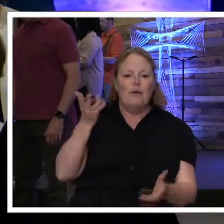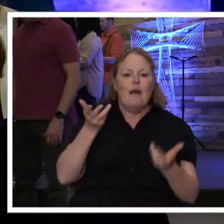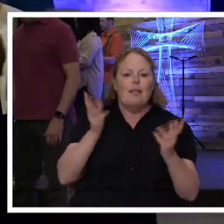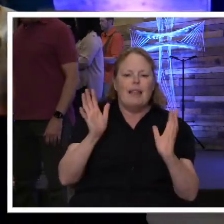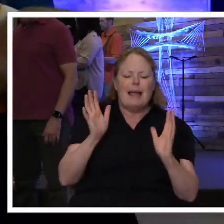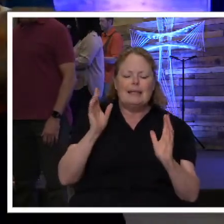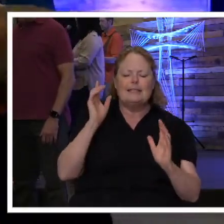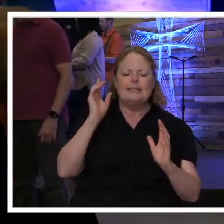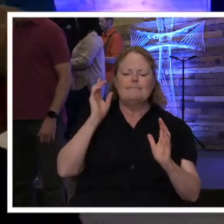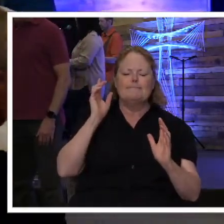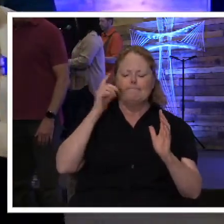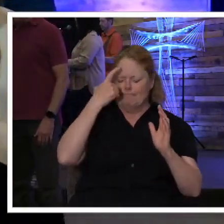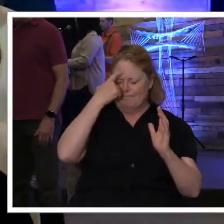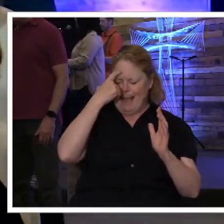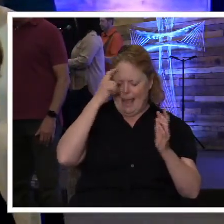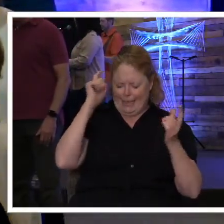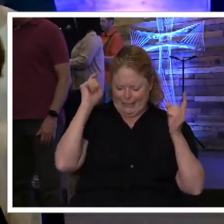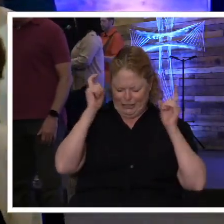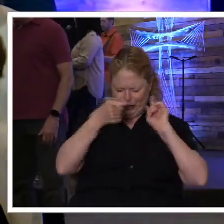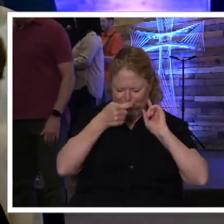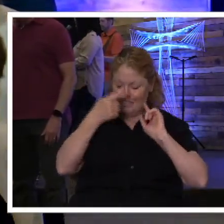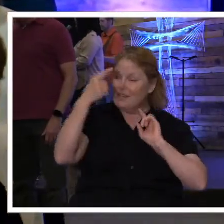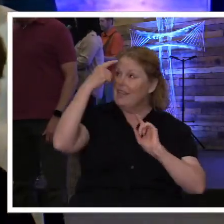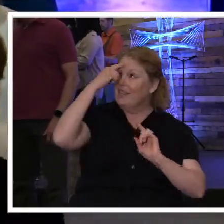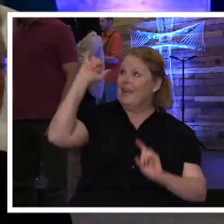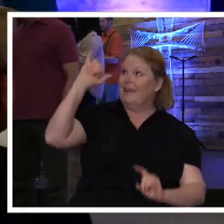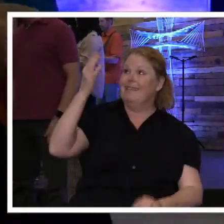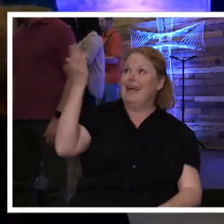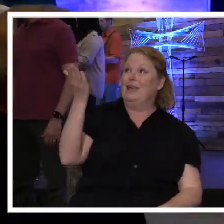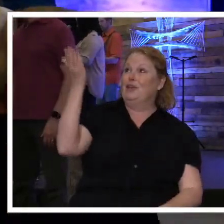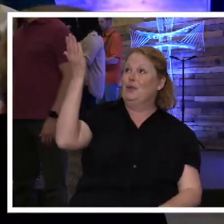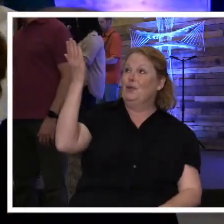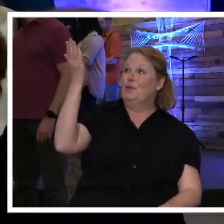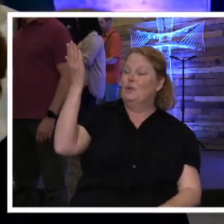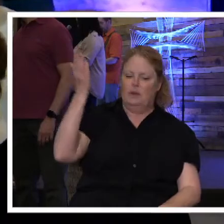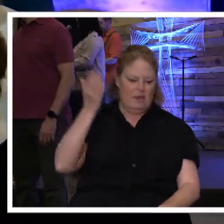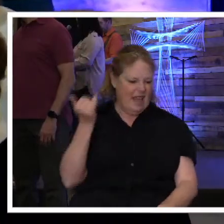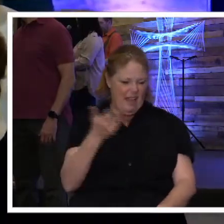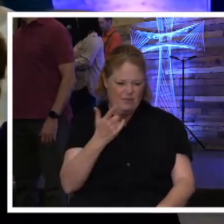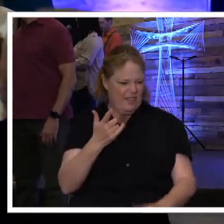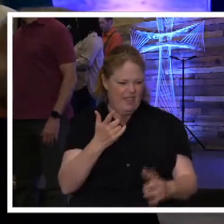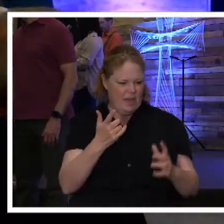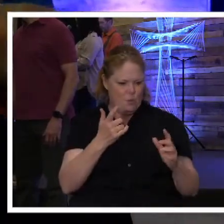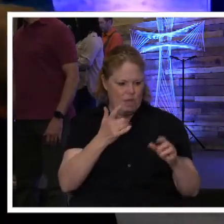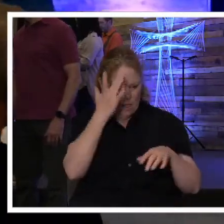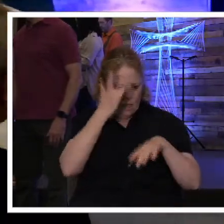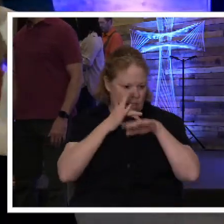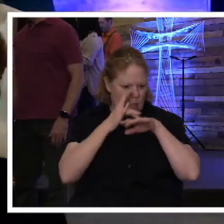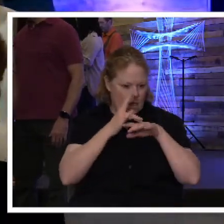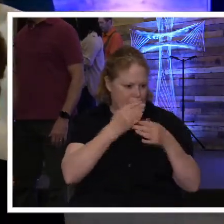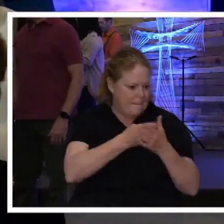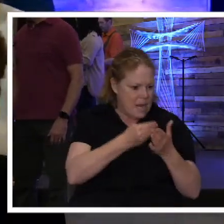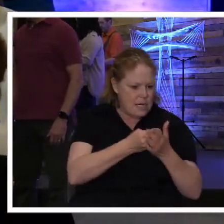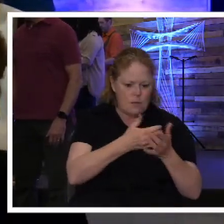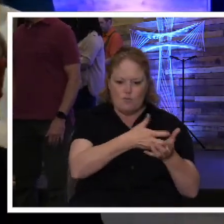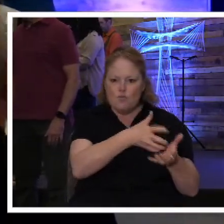act in such a way that all of the red flags that you build around money,